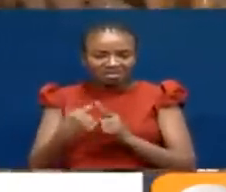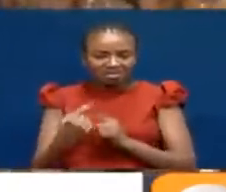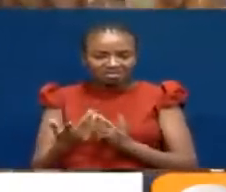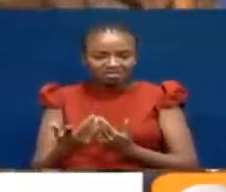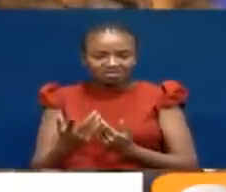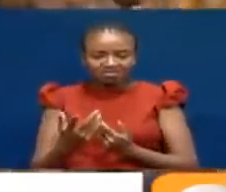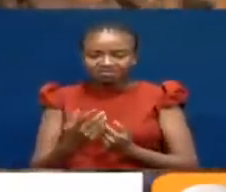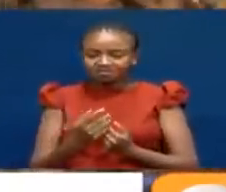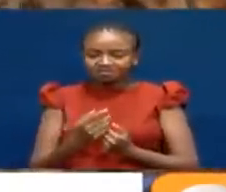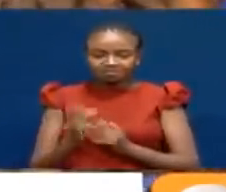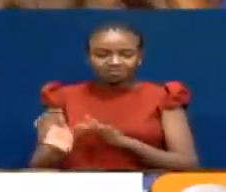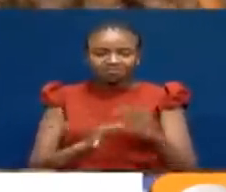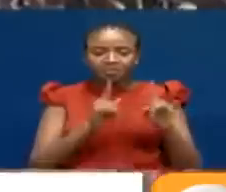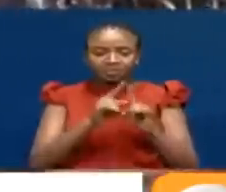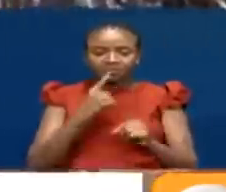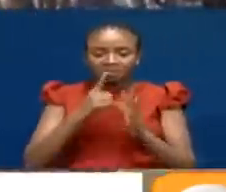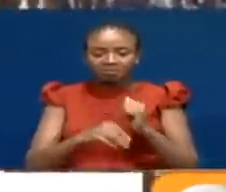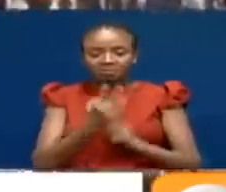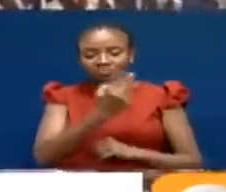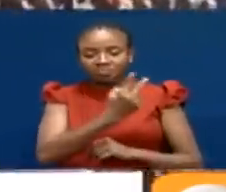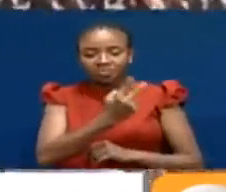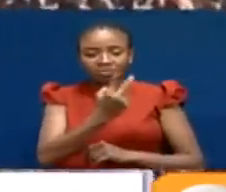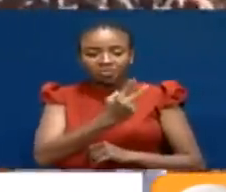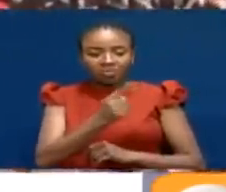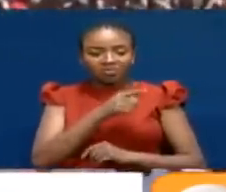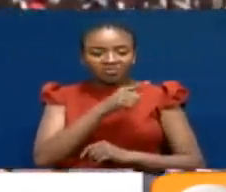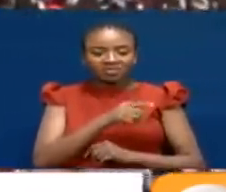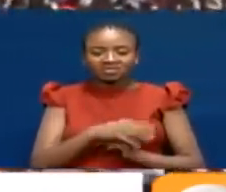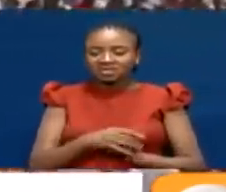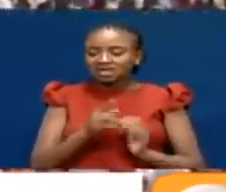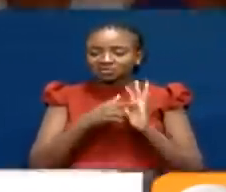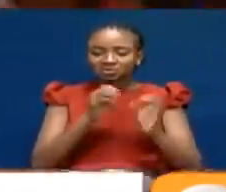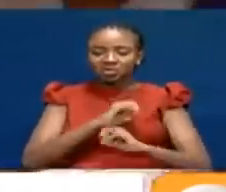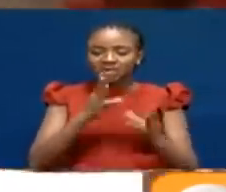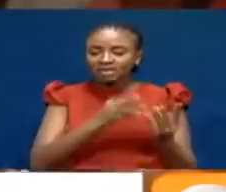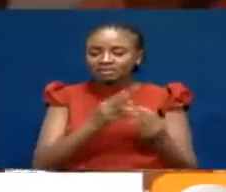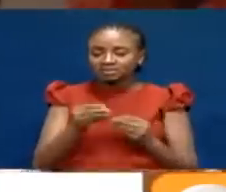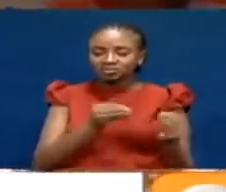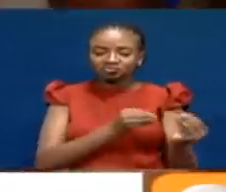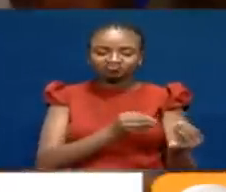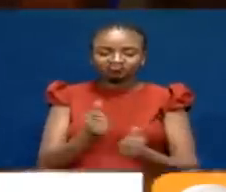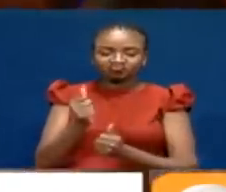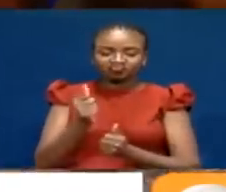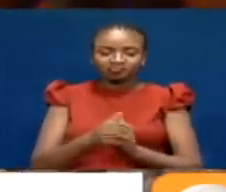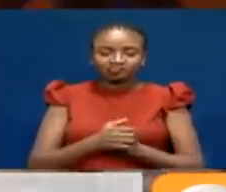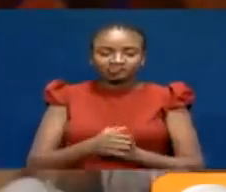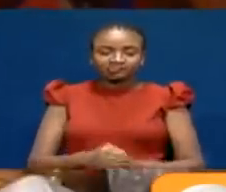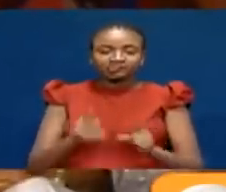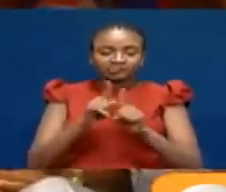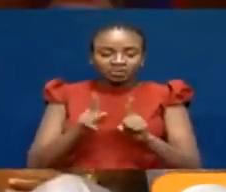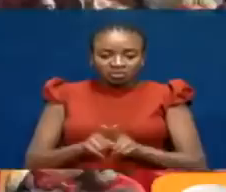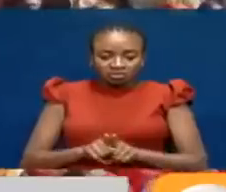Odinga allies termed the Ruto Rigathi ticket as presenting a walkover in the contest. Ngejua, watu